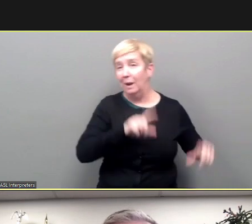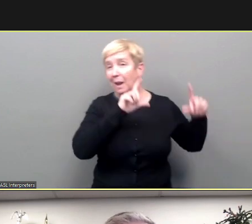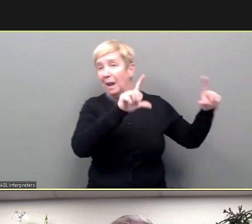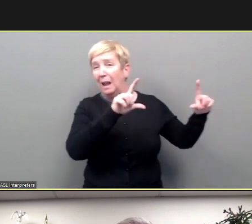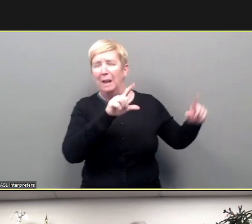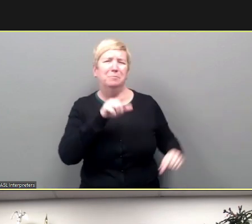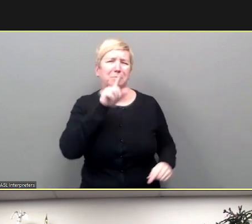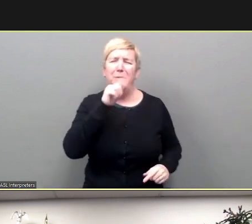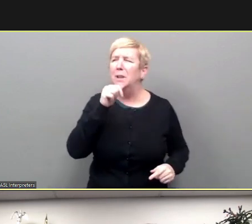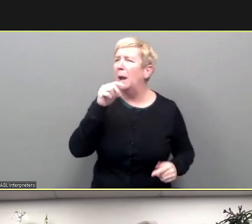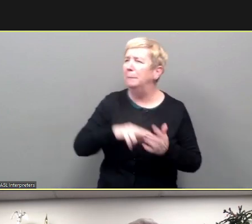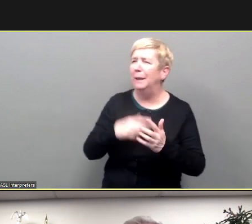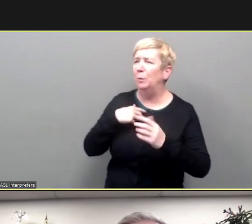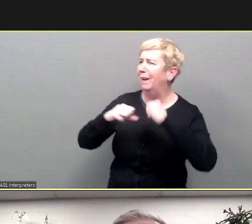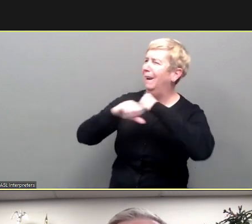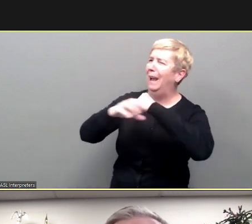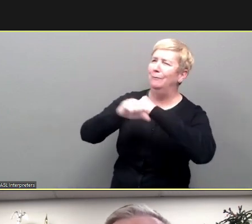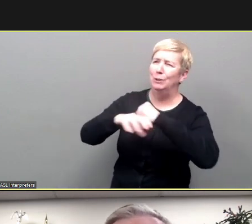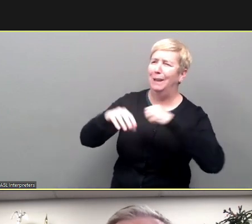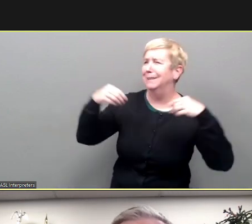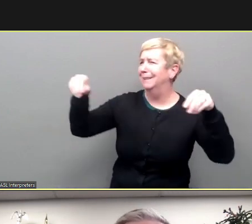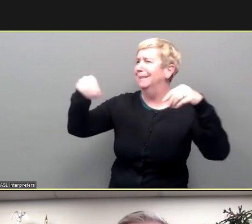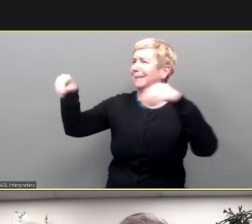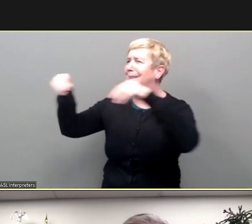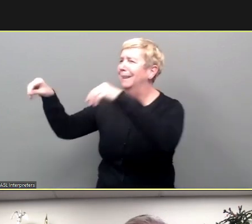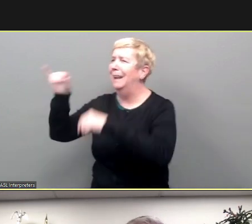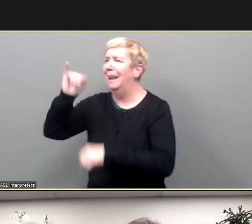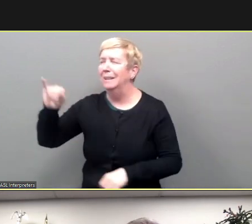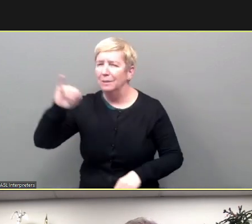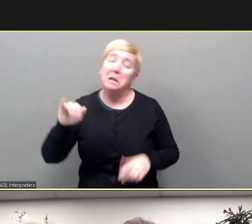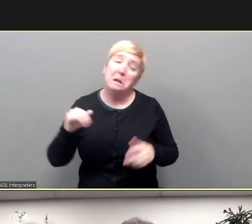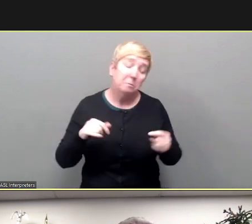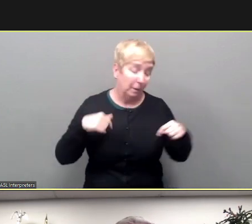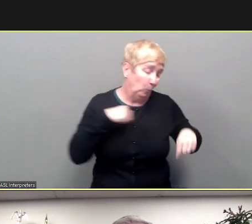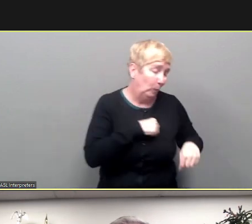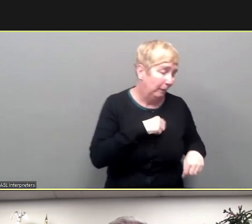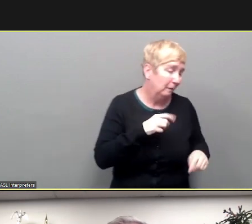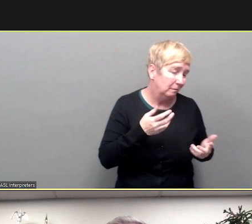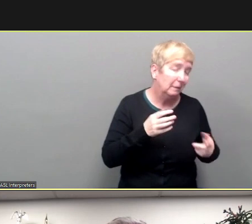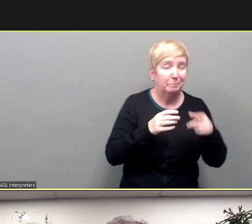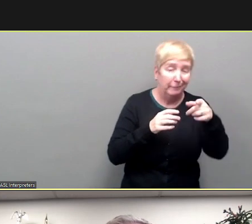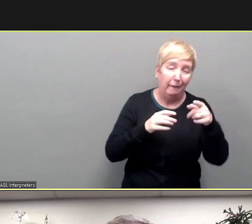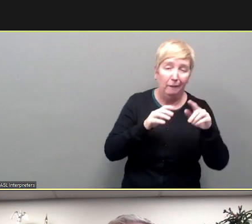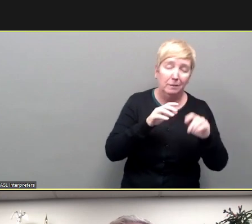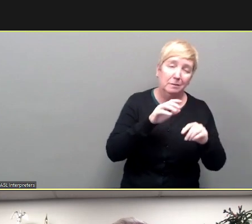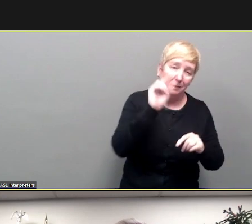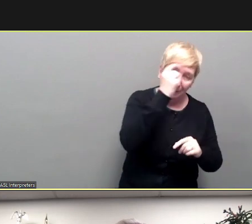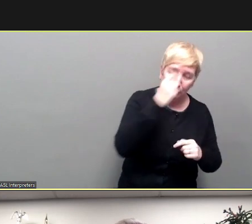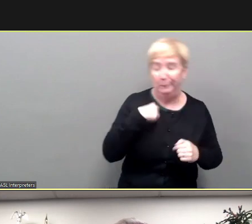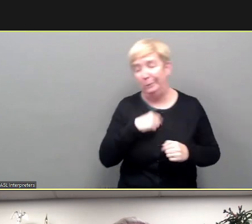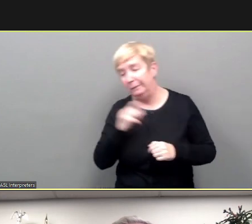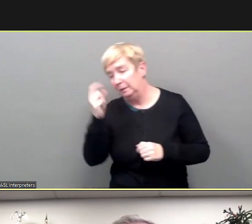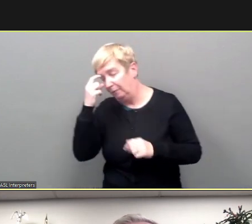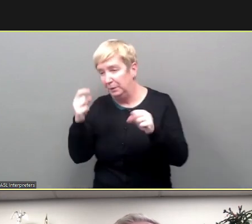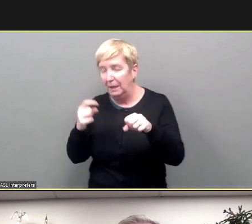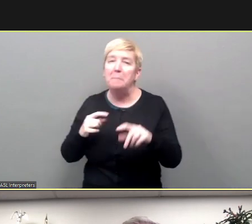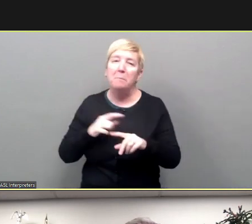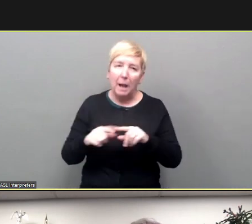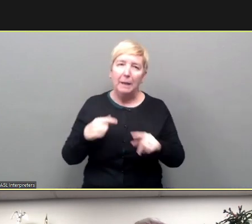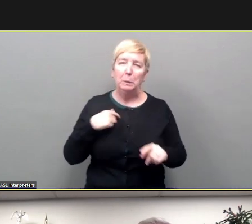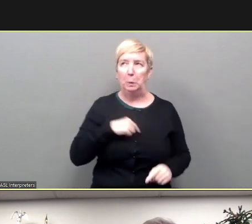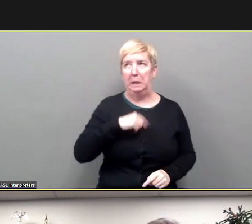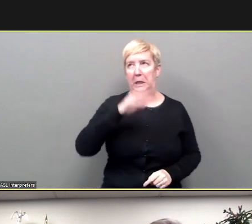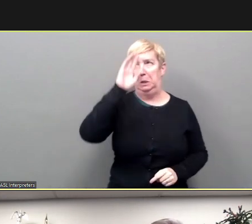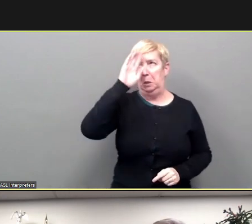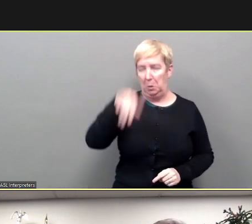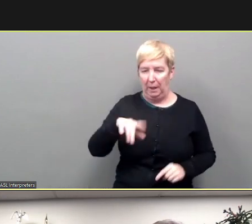advertising space, although this is a quasi-government entity, but because we do know that as the pandemic starts